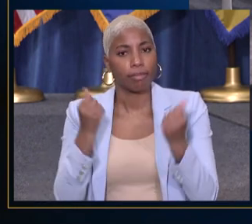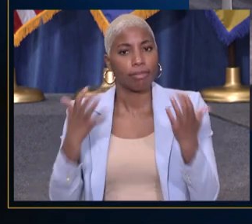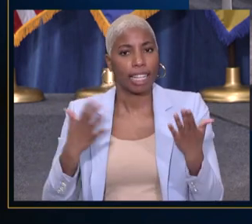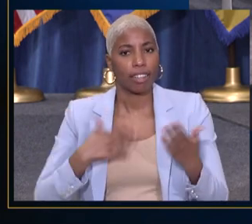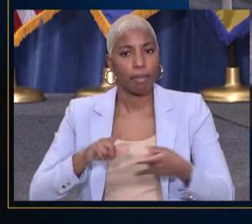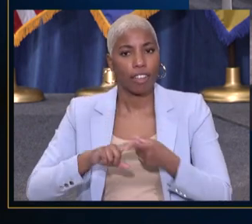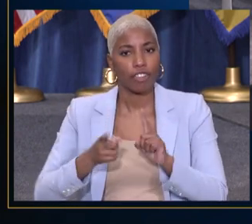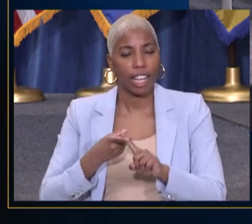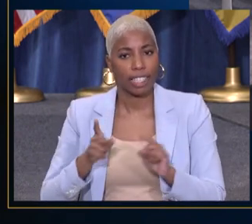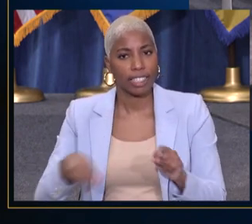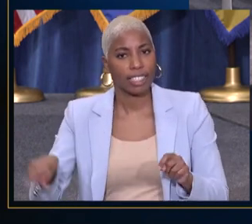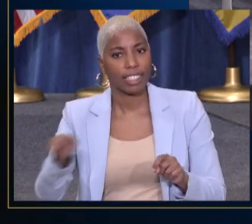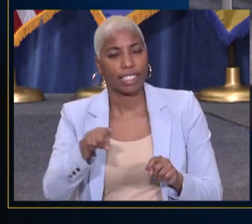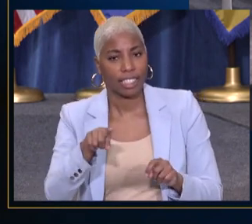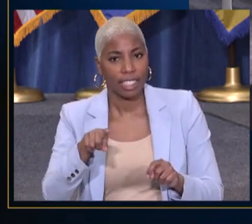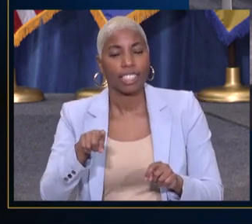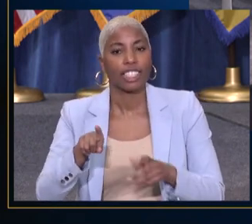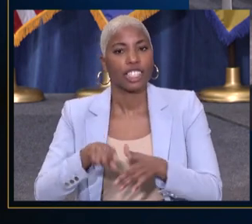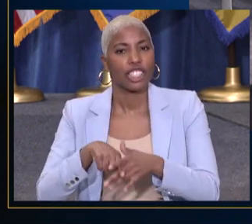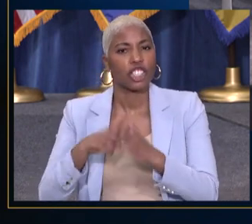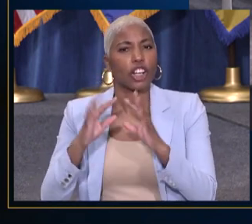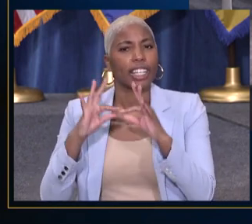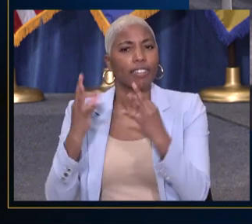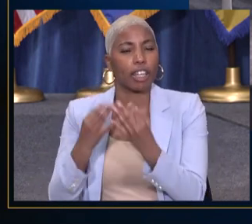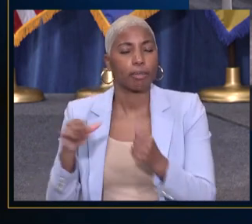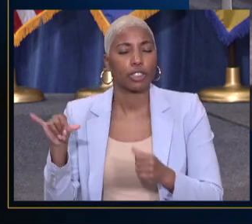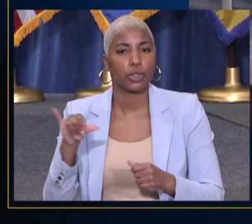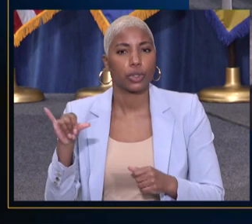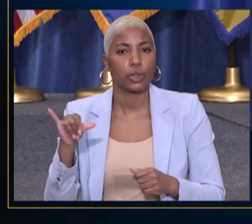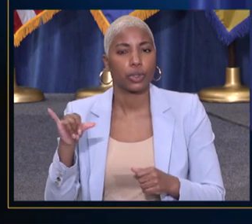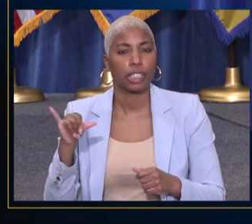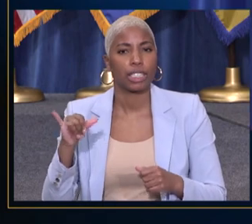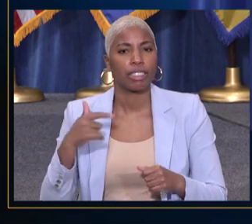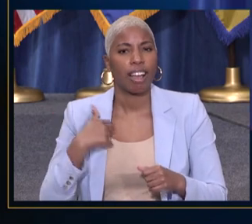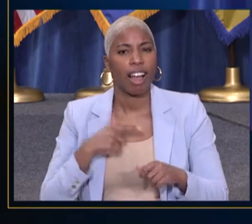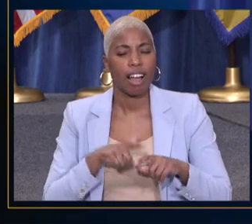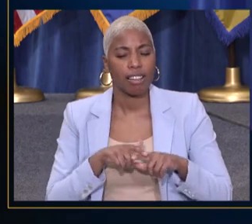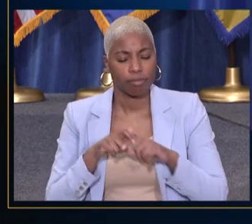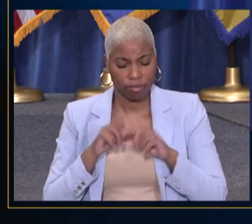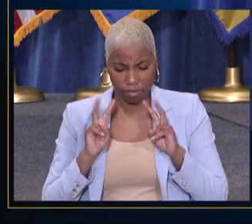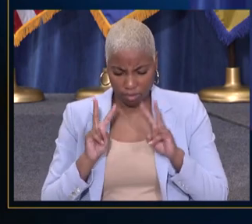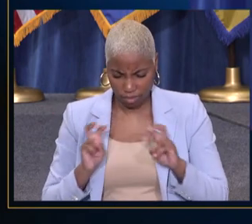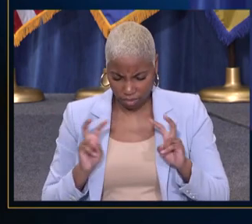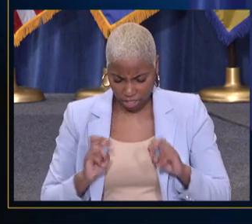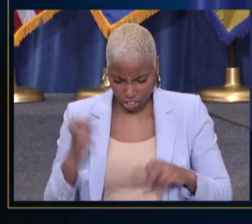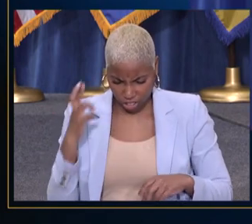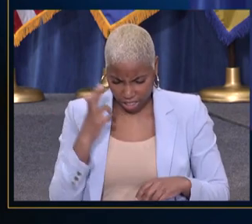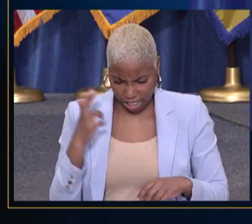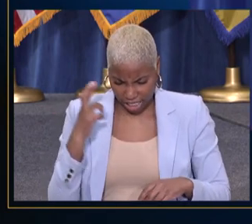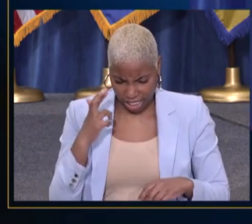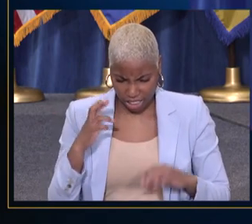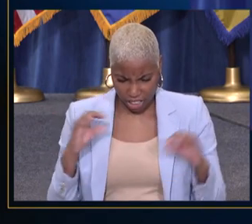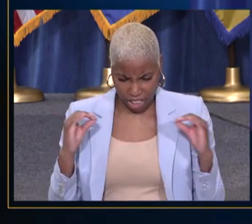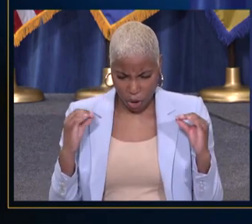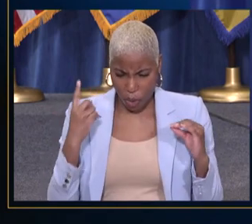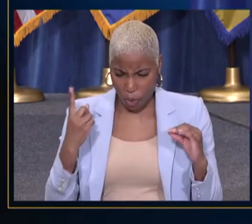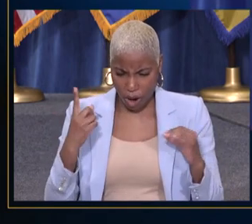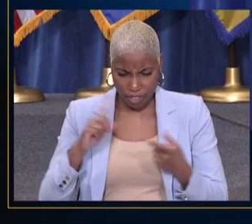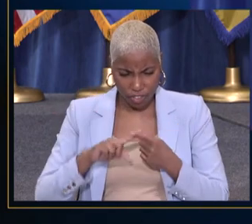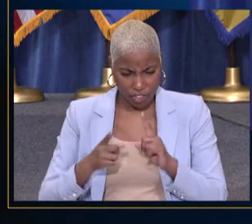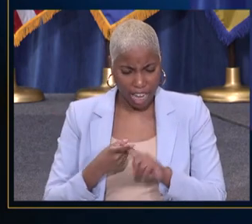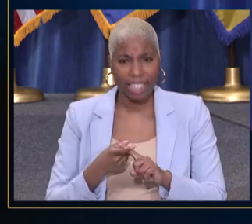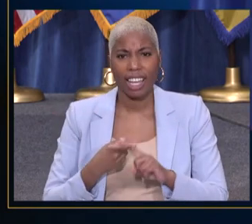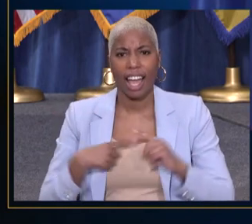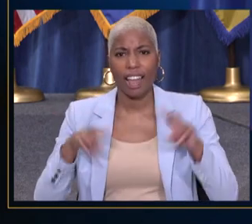friends were also starting their own families. At one point, I realized I didn't have a single friend who had a